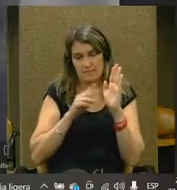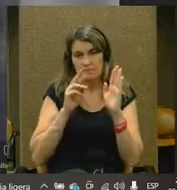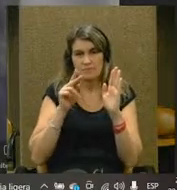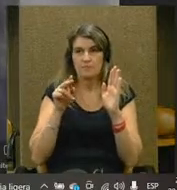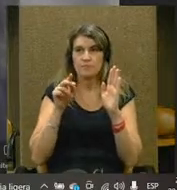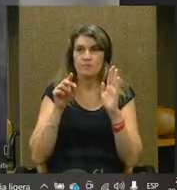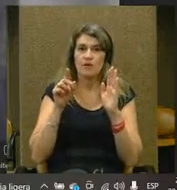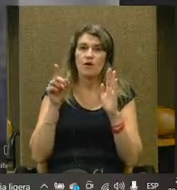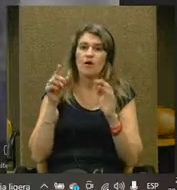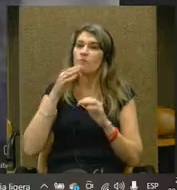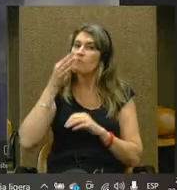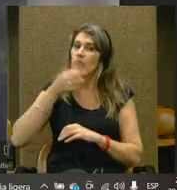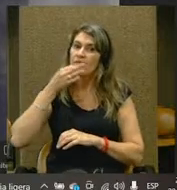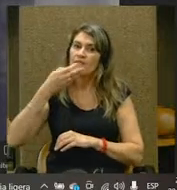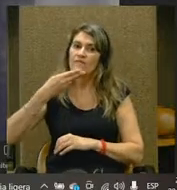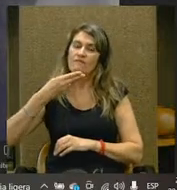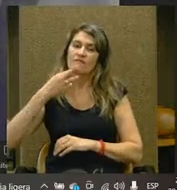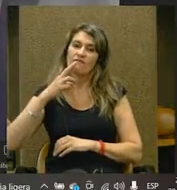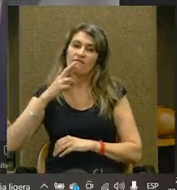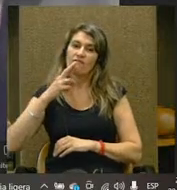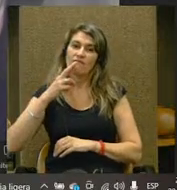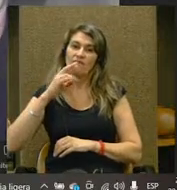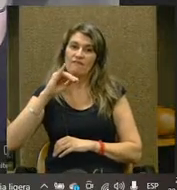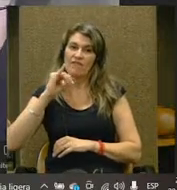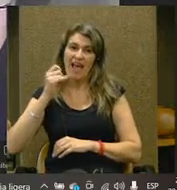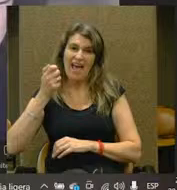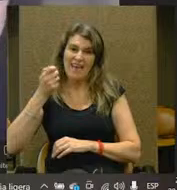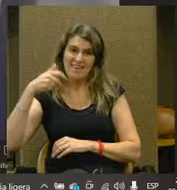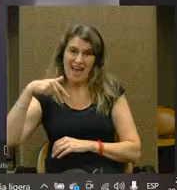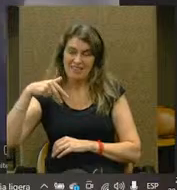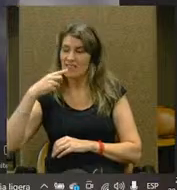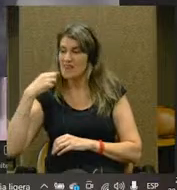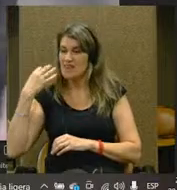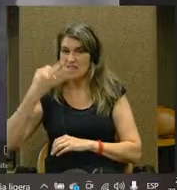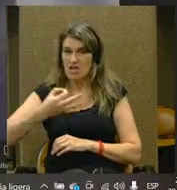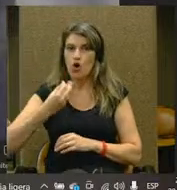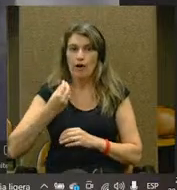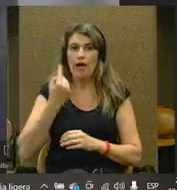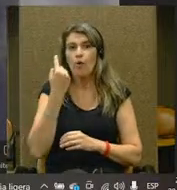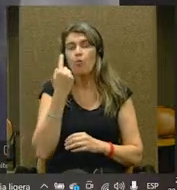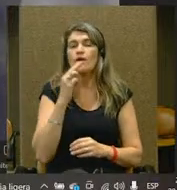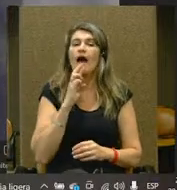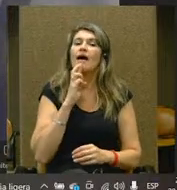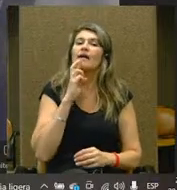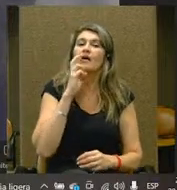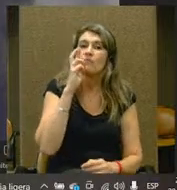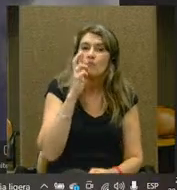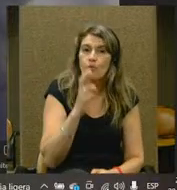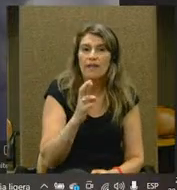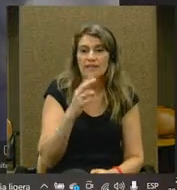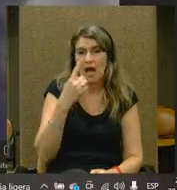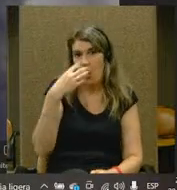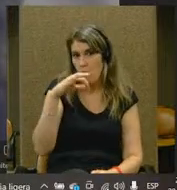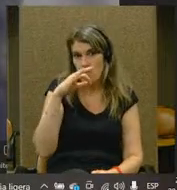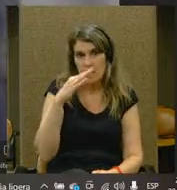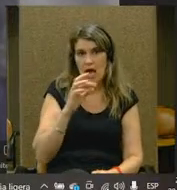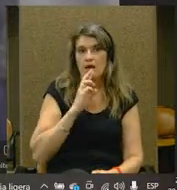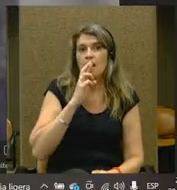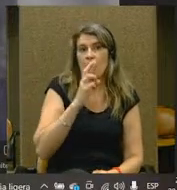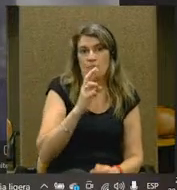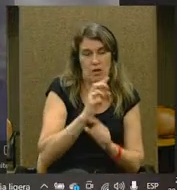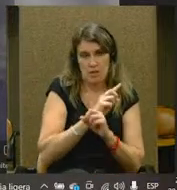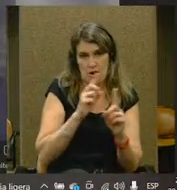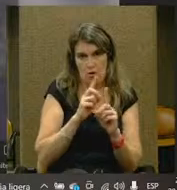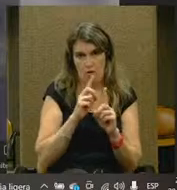said in his presentation. This is not only about one single